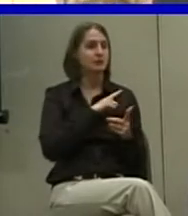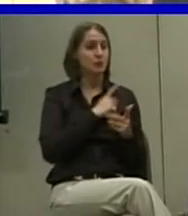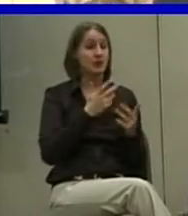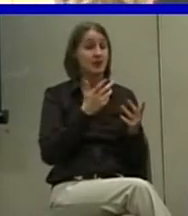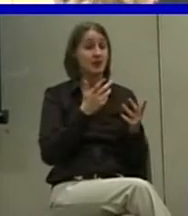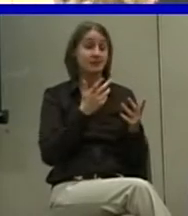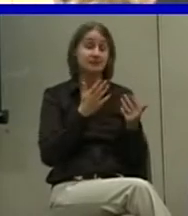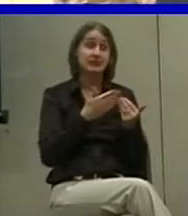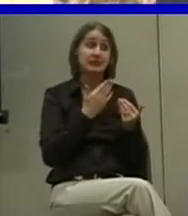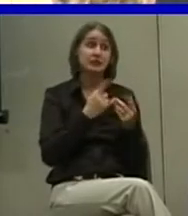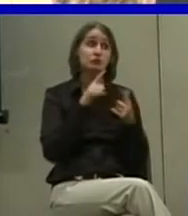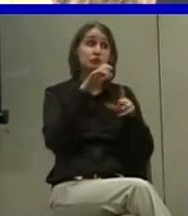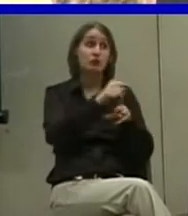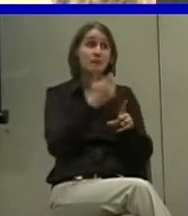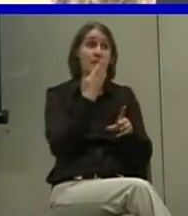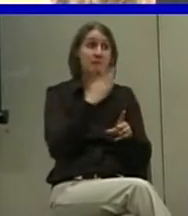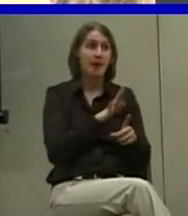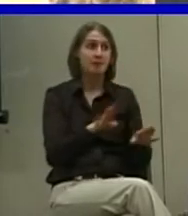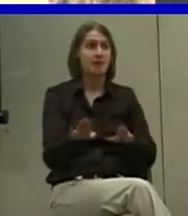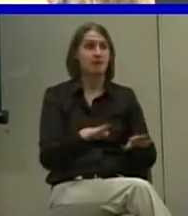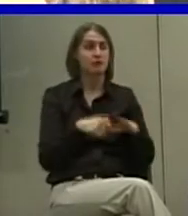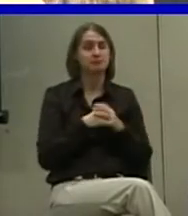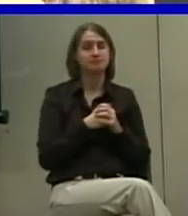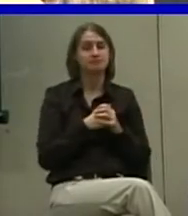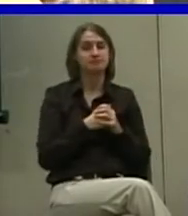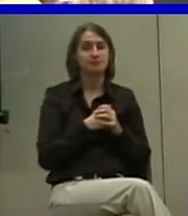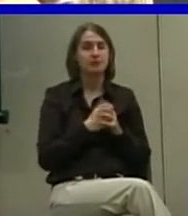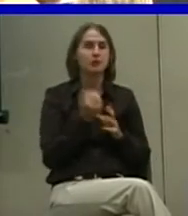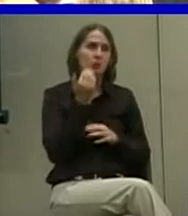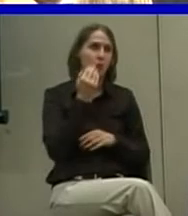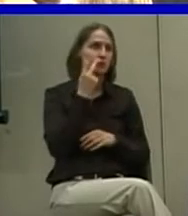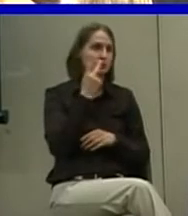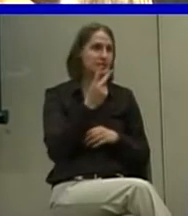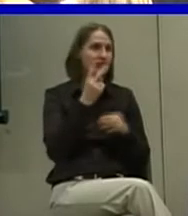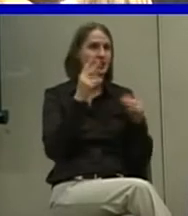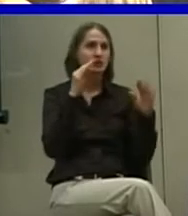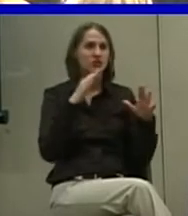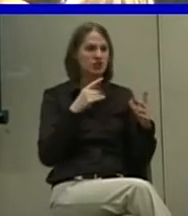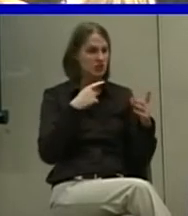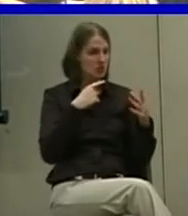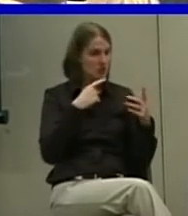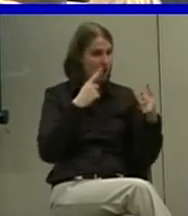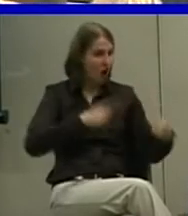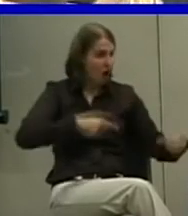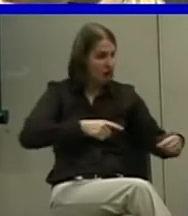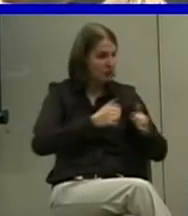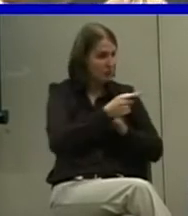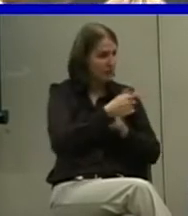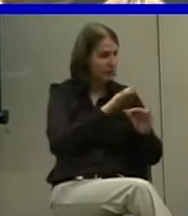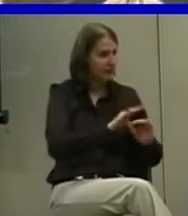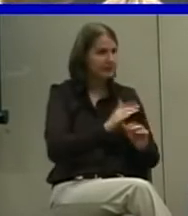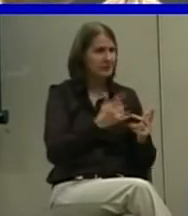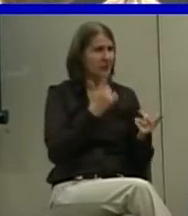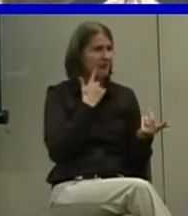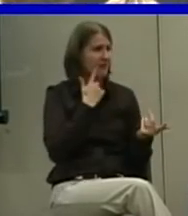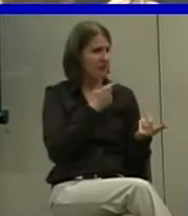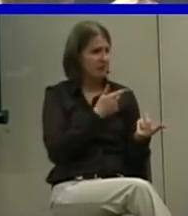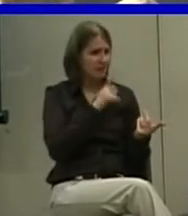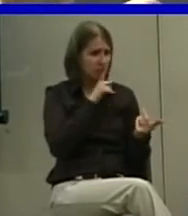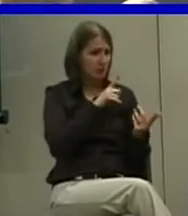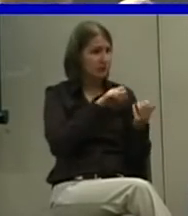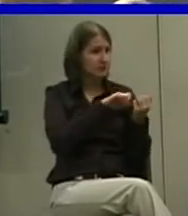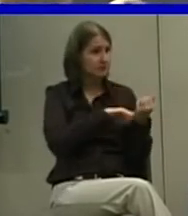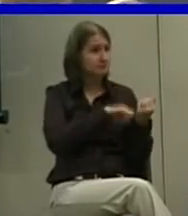to trap a bad thing. You see teachers arguing with kids and you think all they're doing is perpetuating